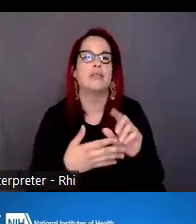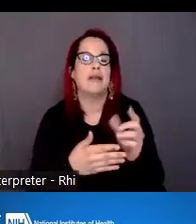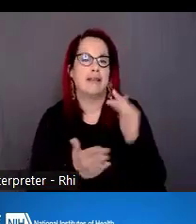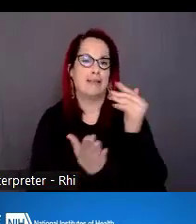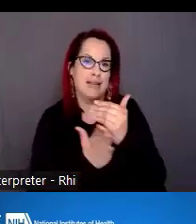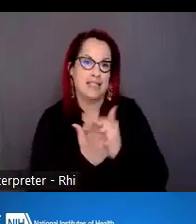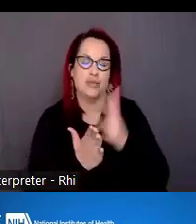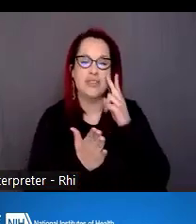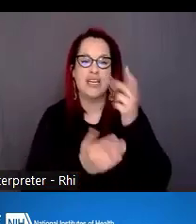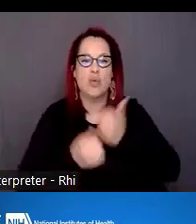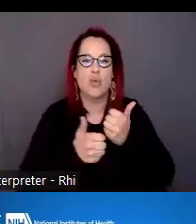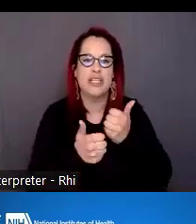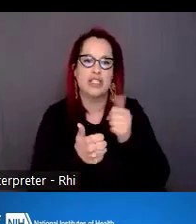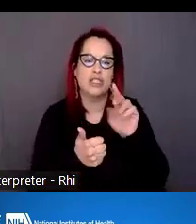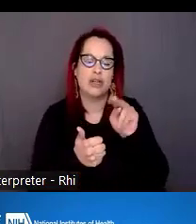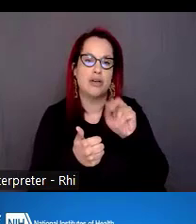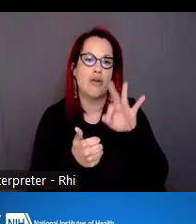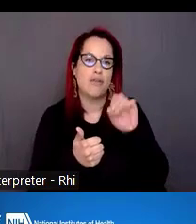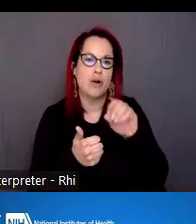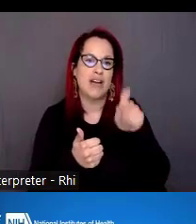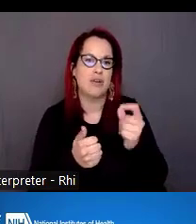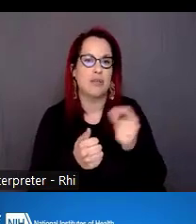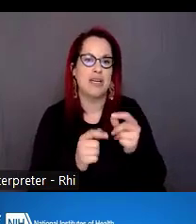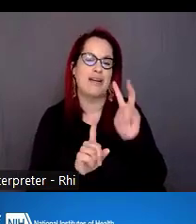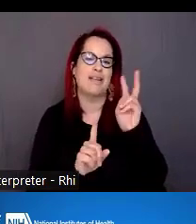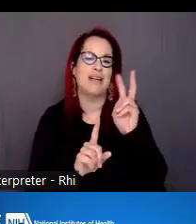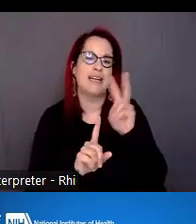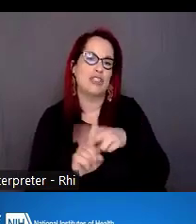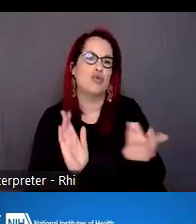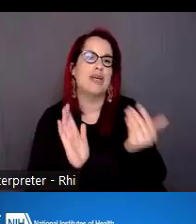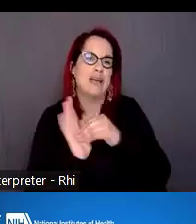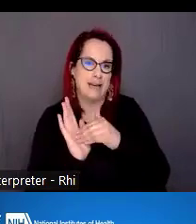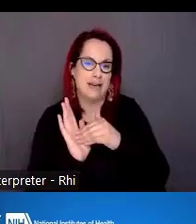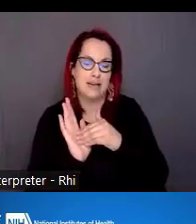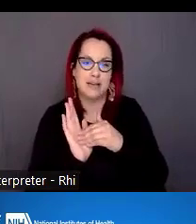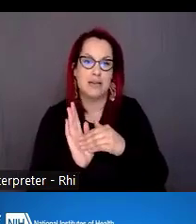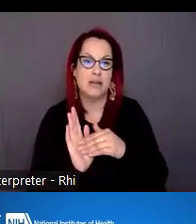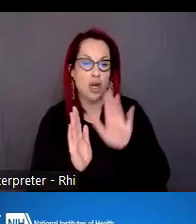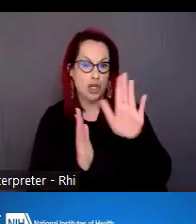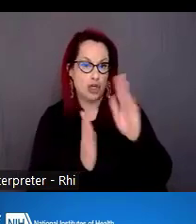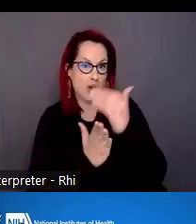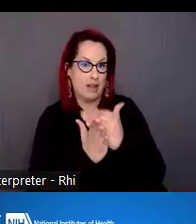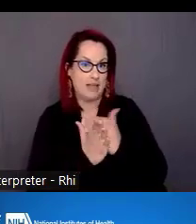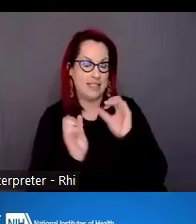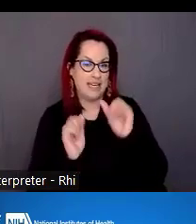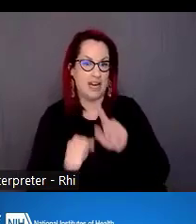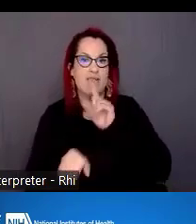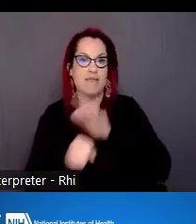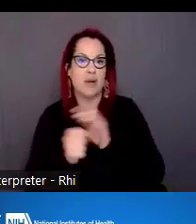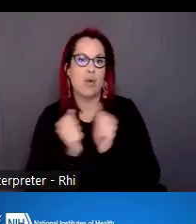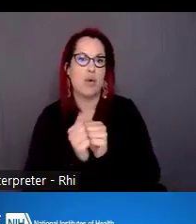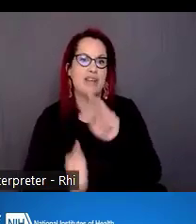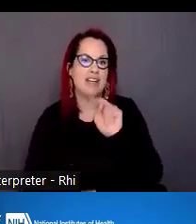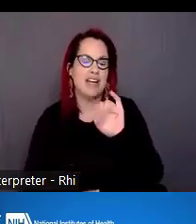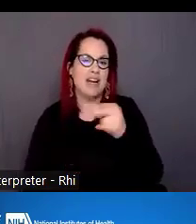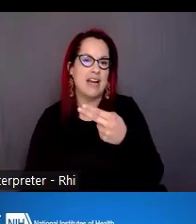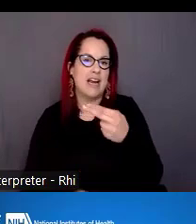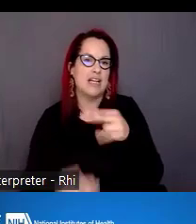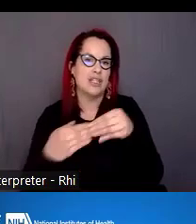to be reissued. You can always confirm your list using the NIH guide to grants and contracts.